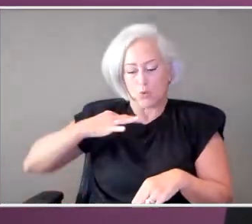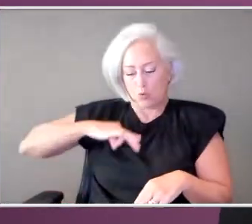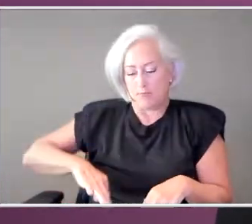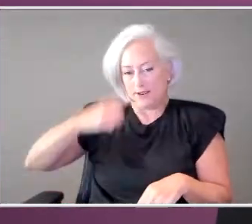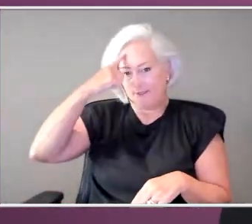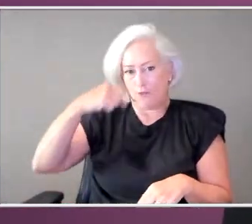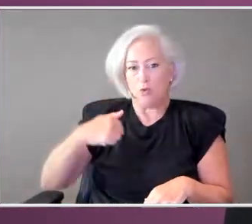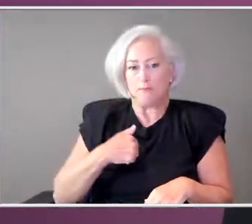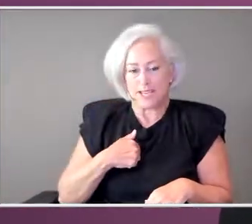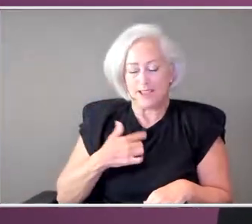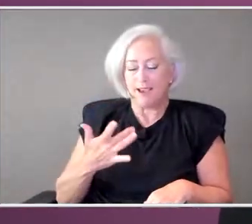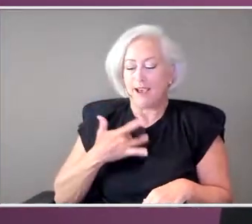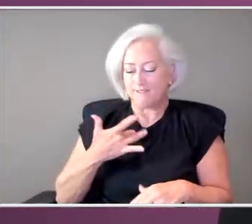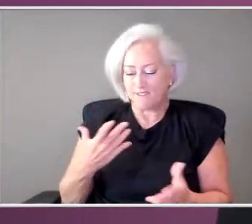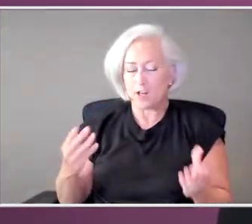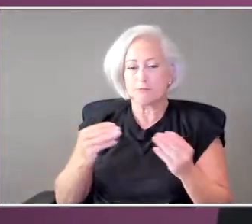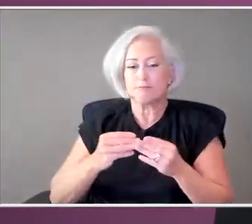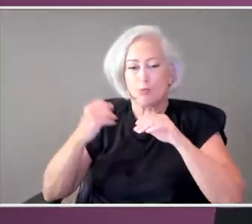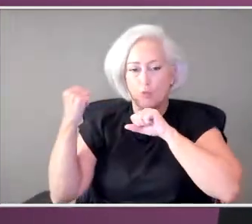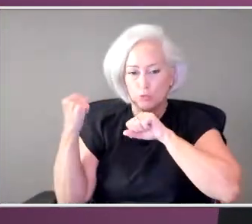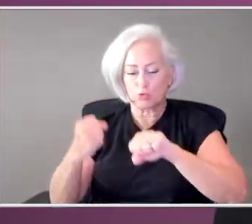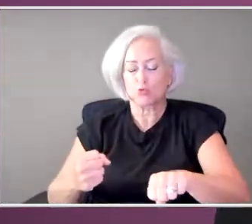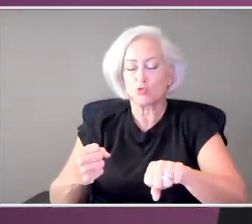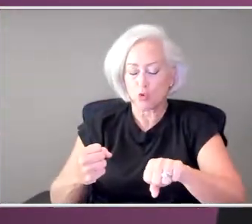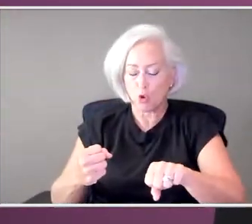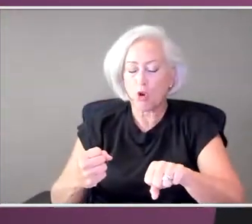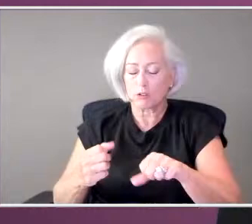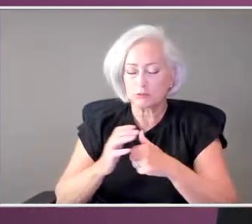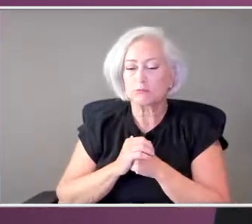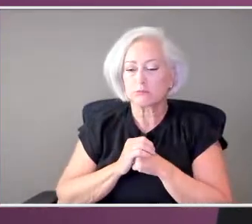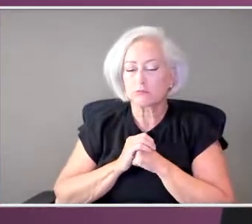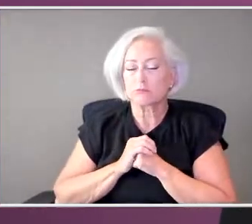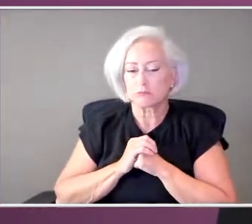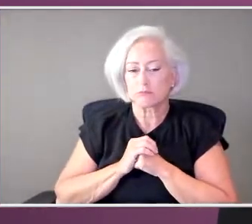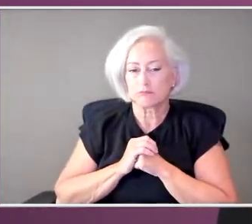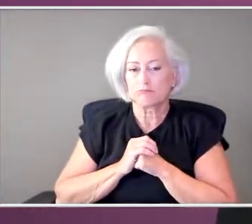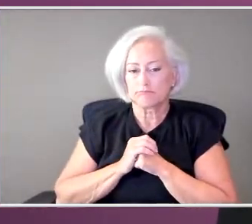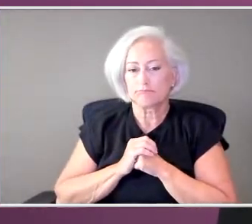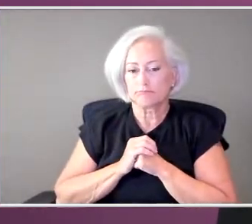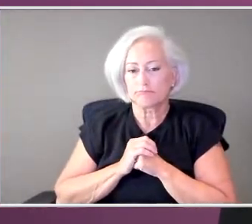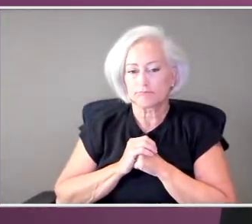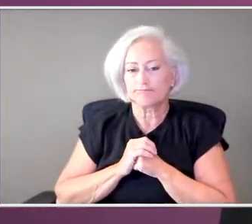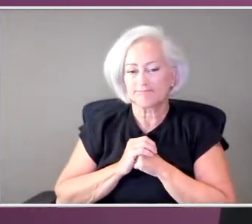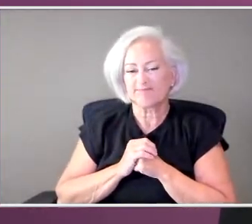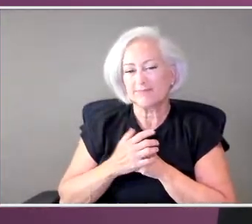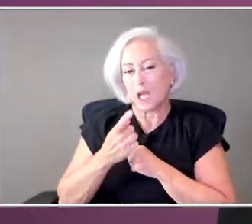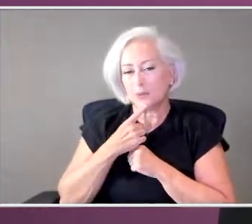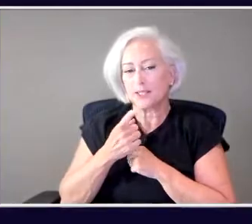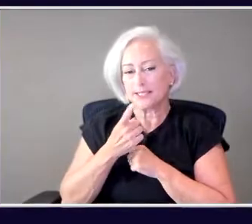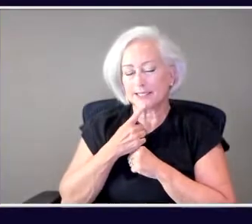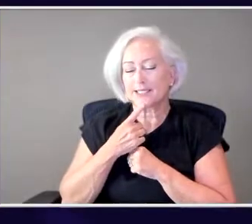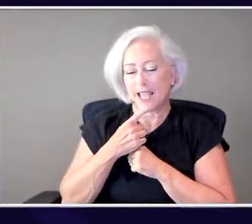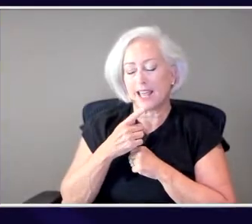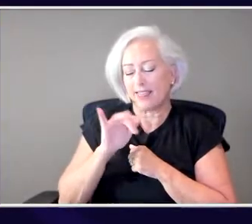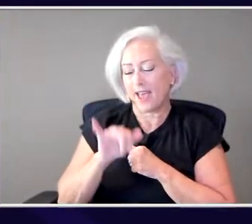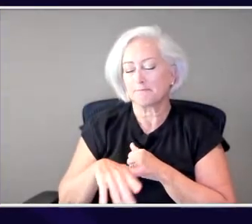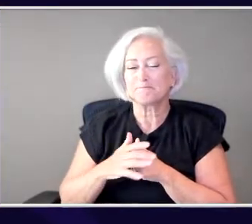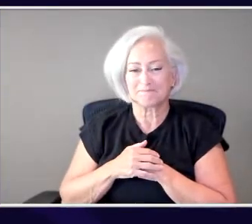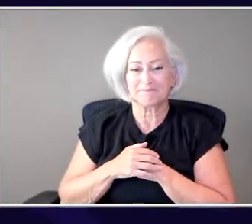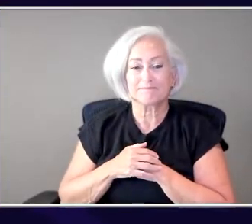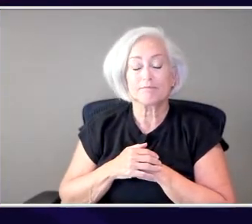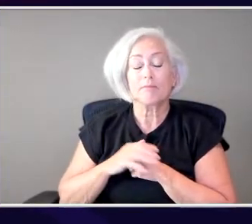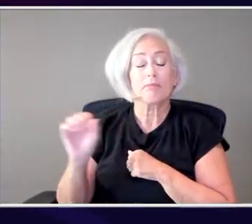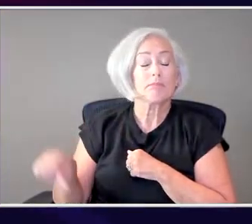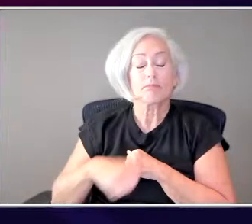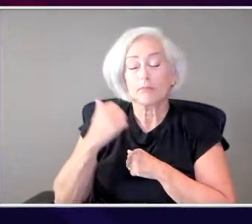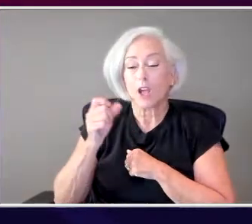stronger and get that way with the weight training. So, yeah, I would say, go through. Jeremy has another question and a comment for